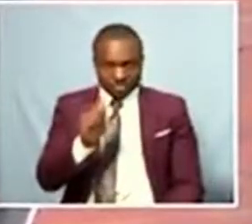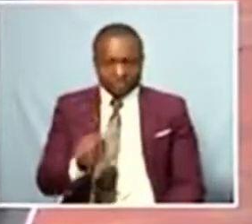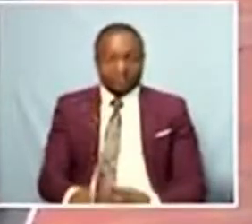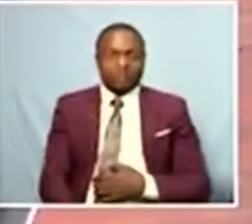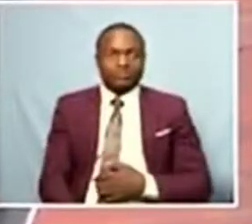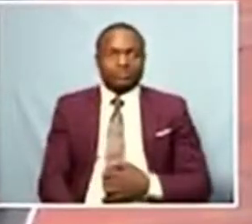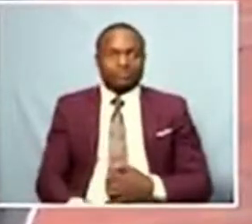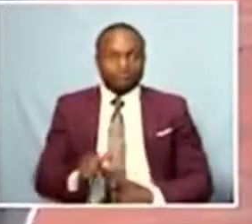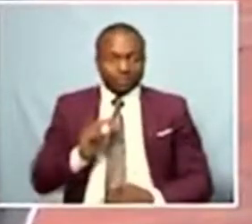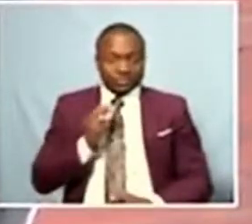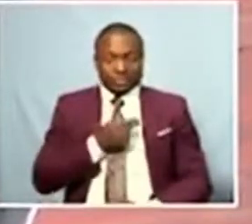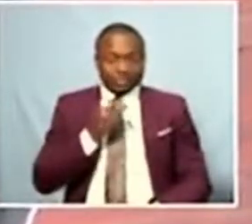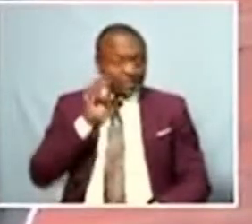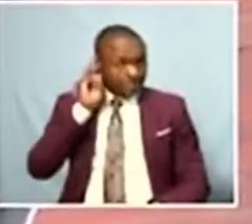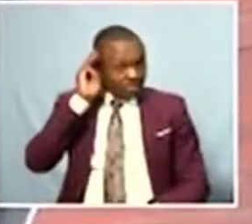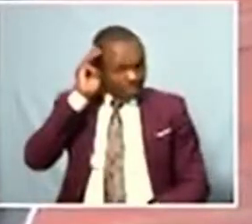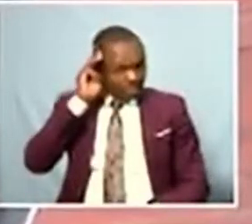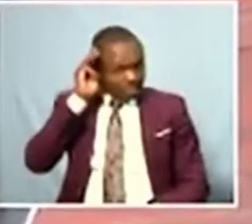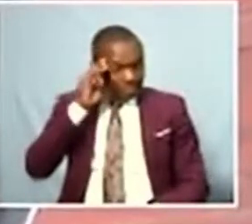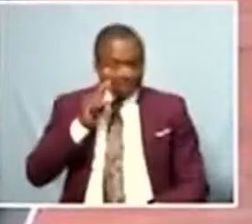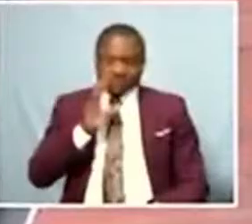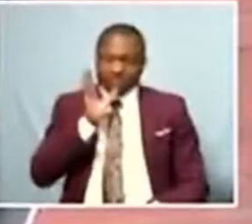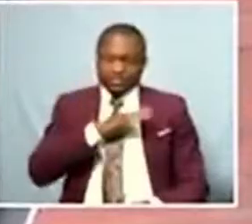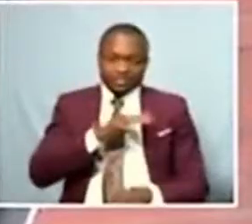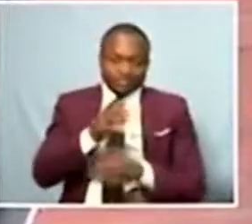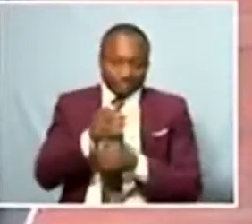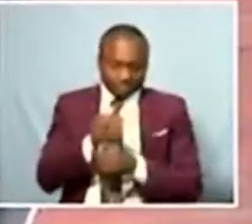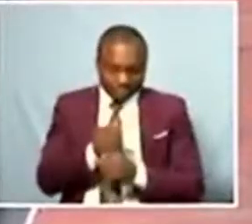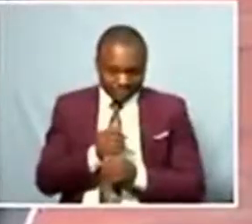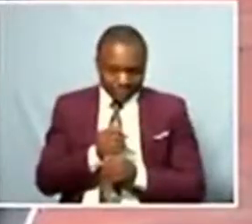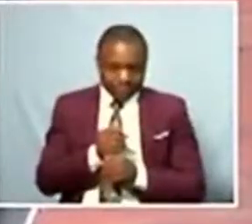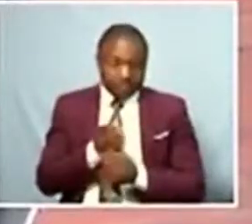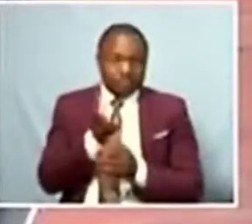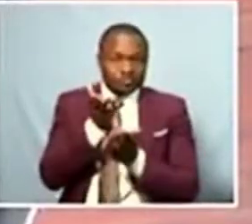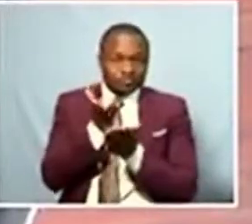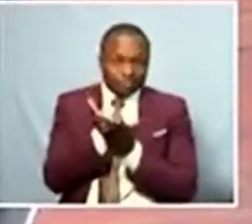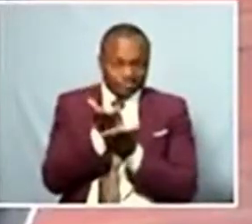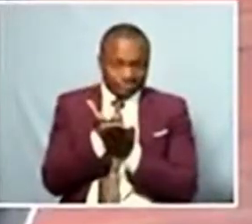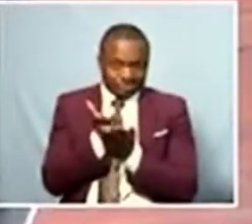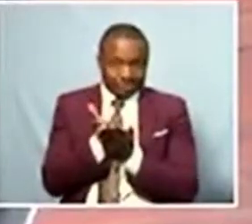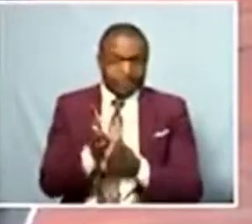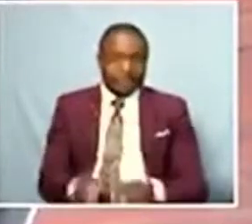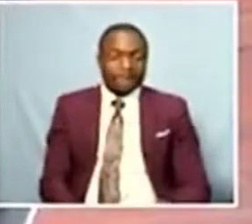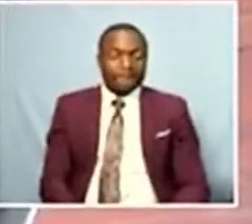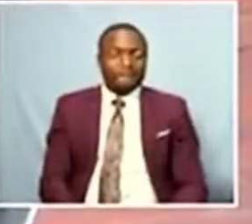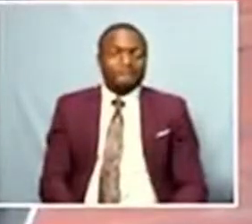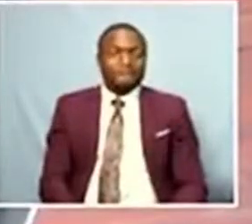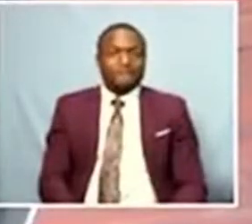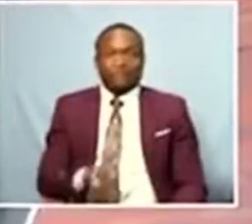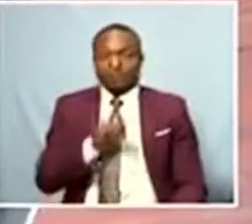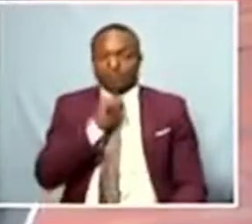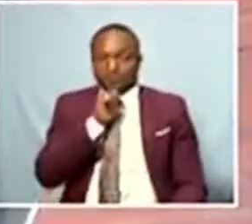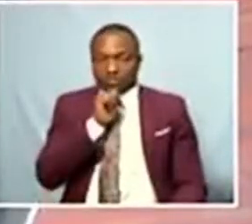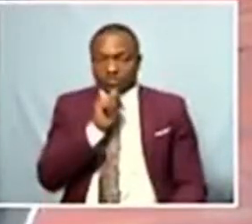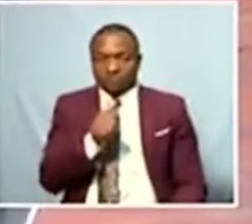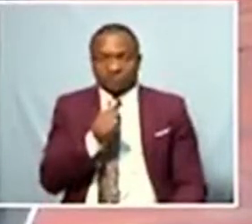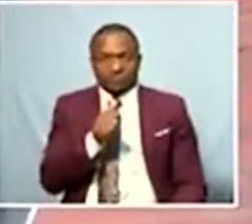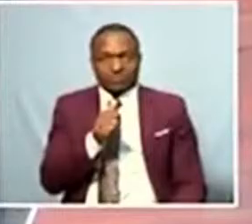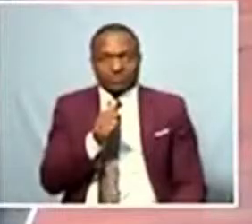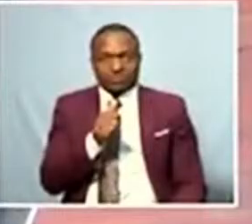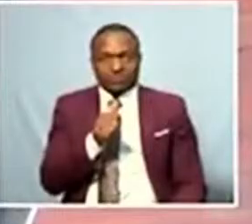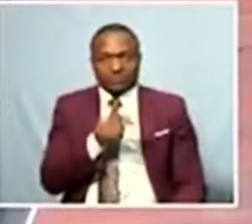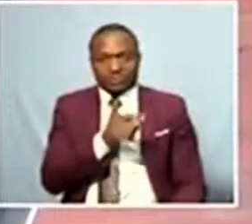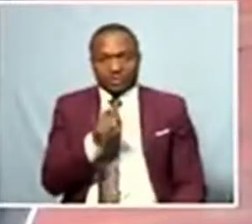we as a ministry, because we have also received requests, for instance, of not verbals requesting